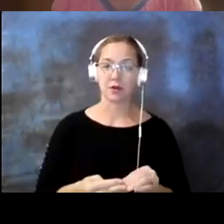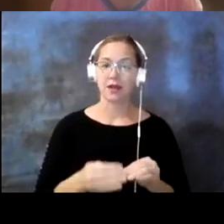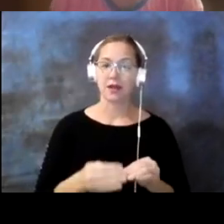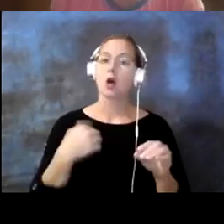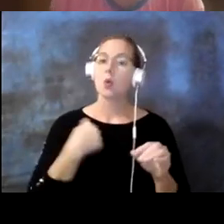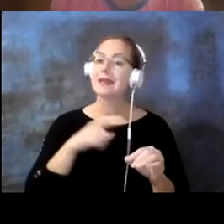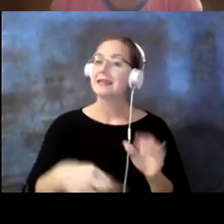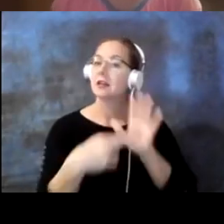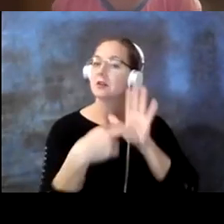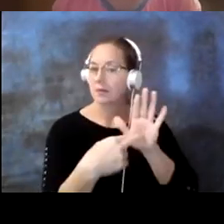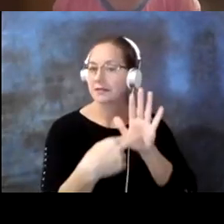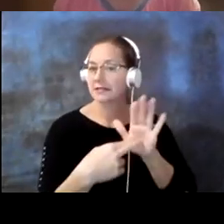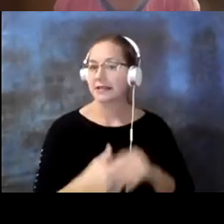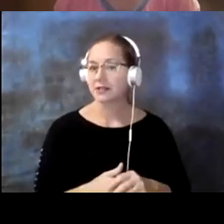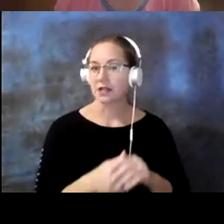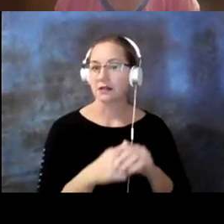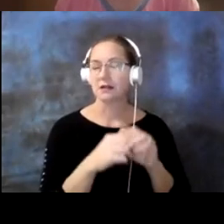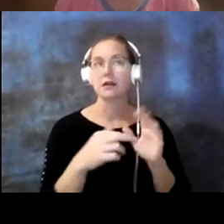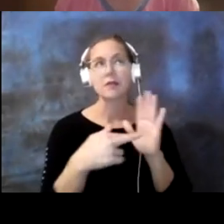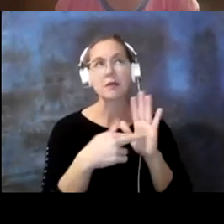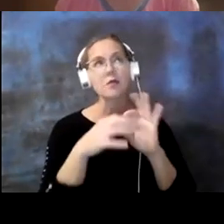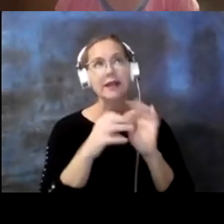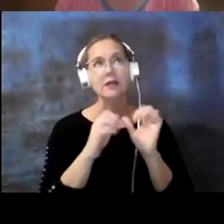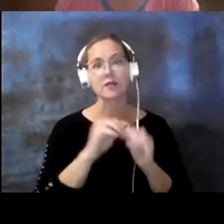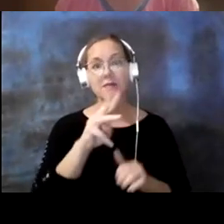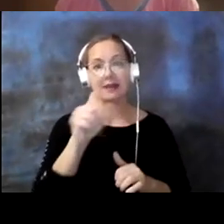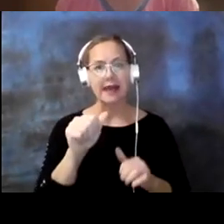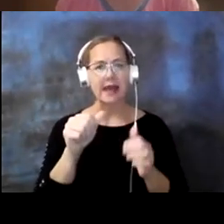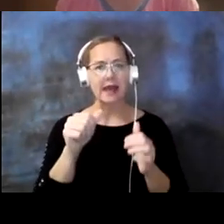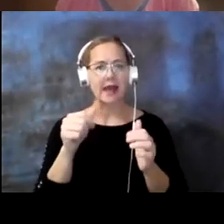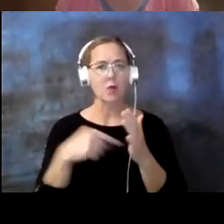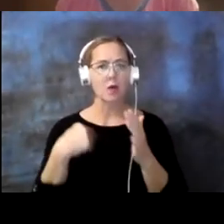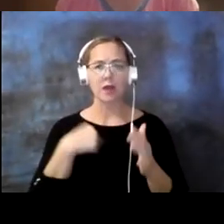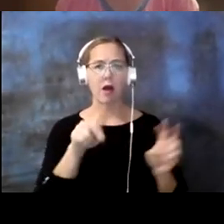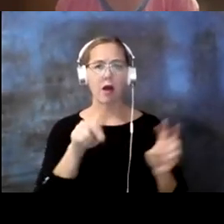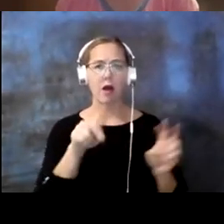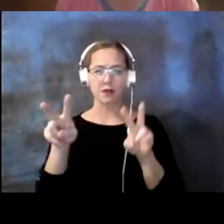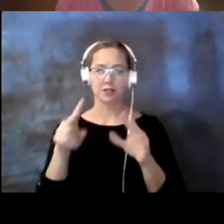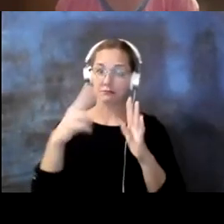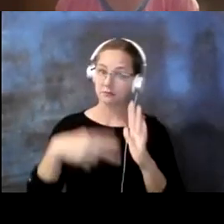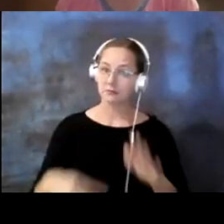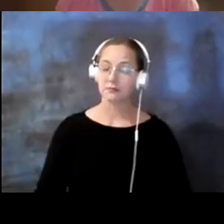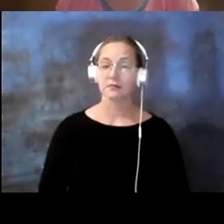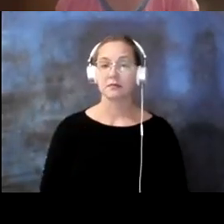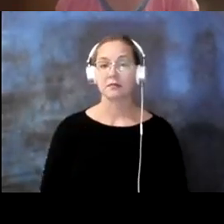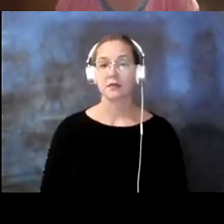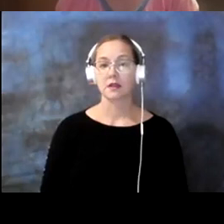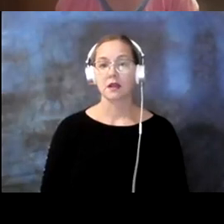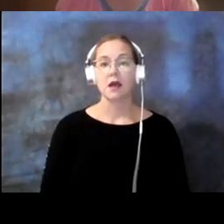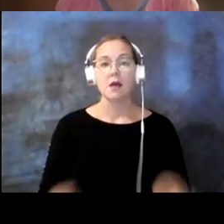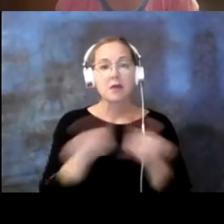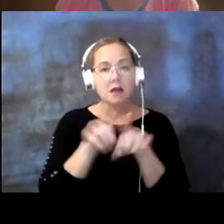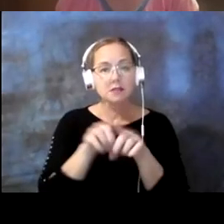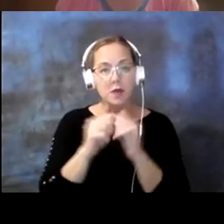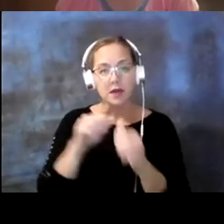comes to the media and when we look at what we're all consuming. And also, I don't want to dive too deep into this, but I also think when it comes to pornography as